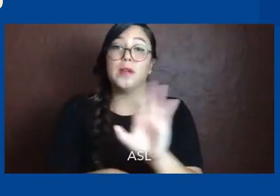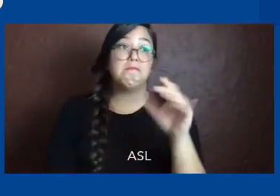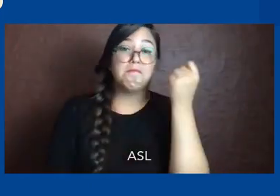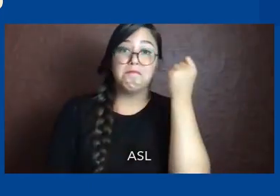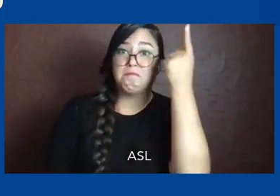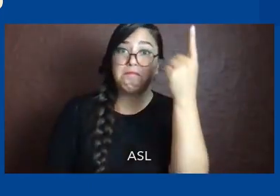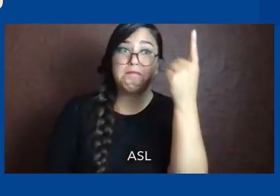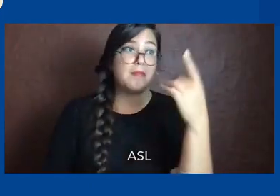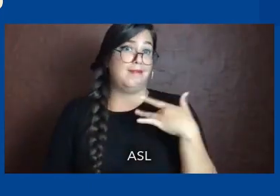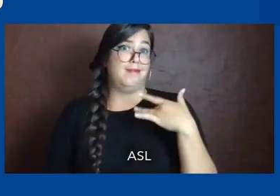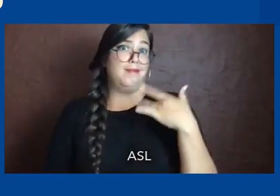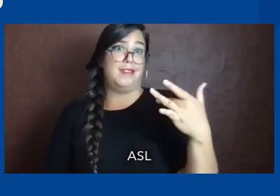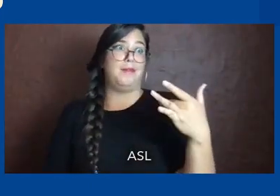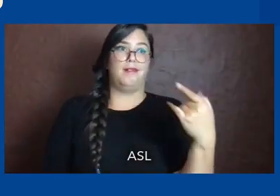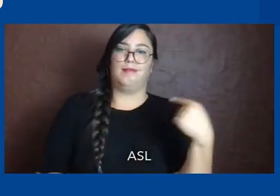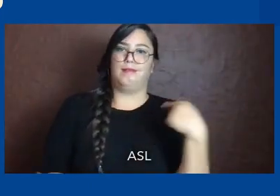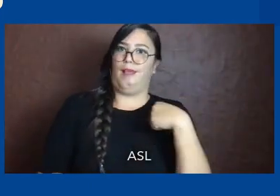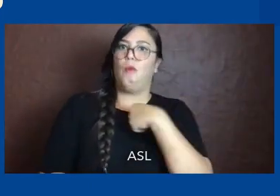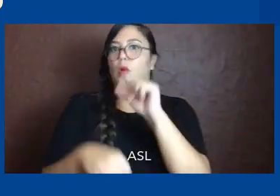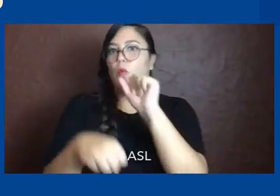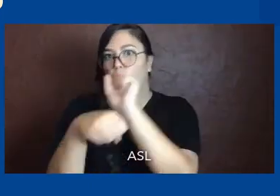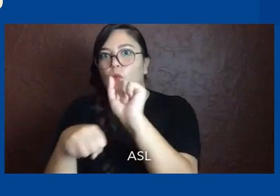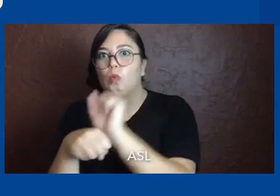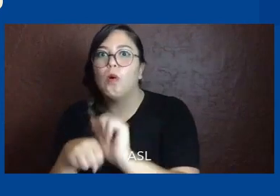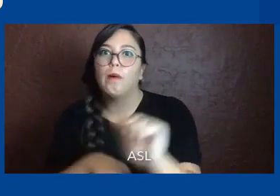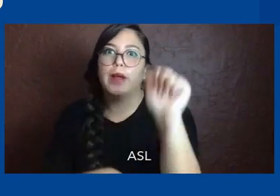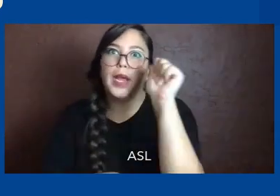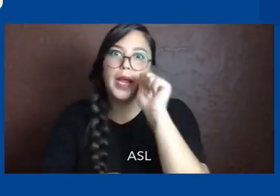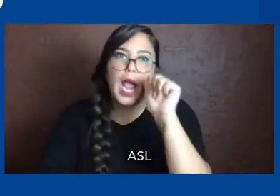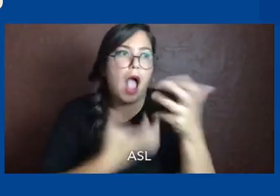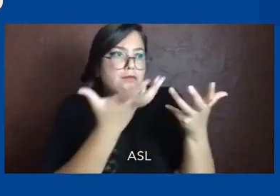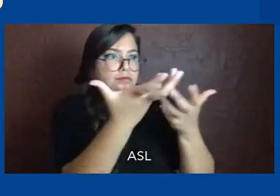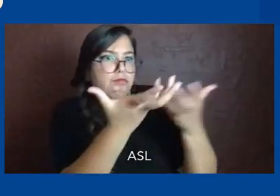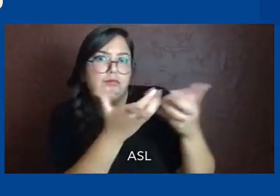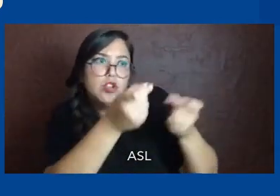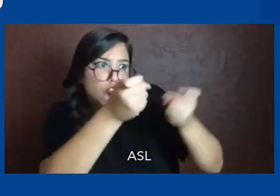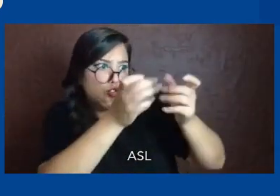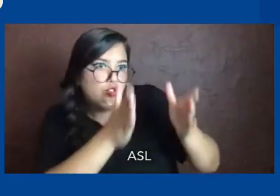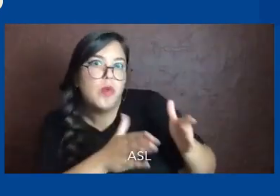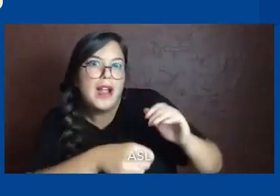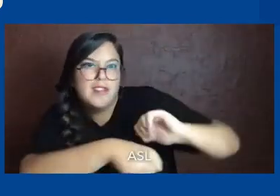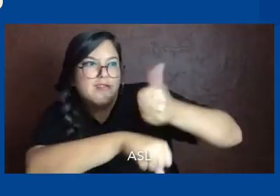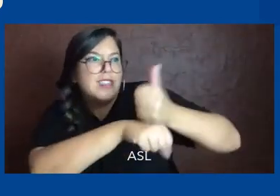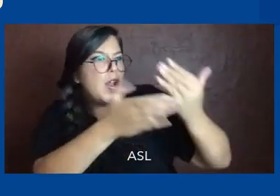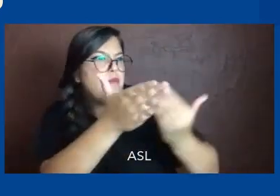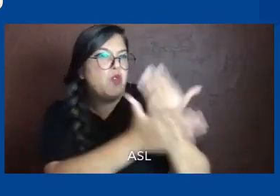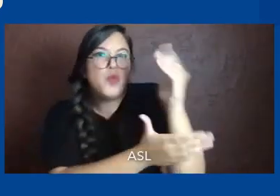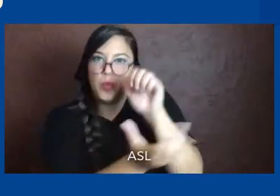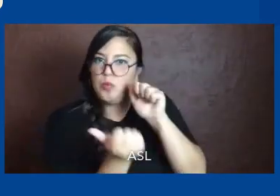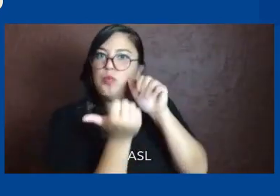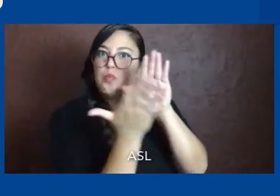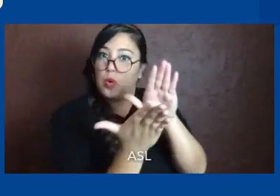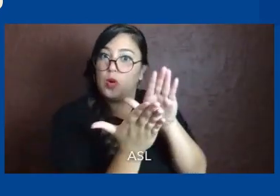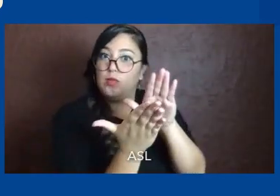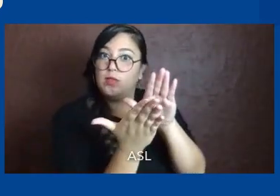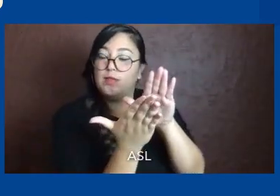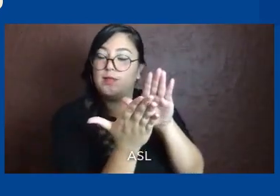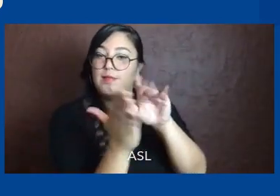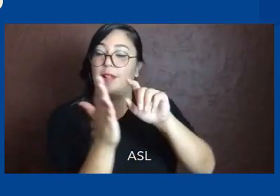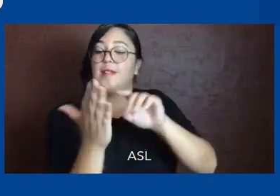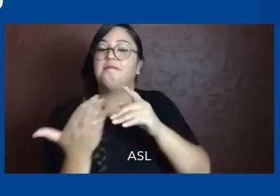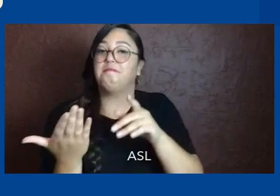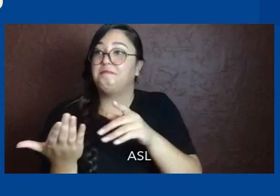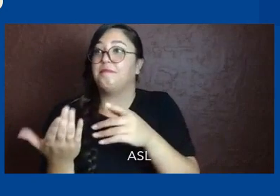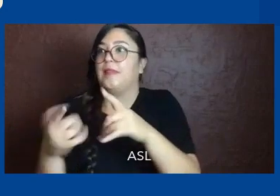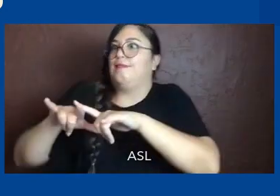there working on these ideas with directors to create those new forms. And on the other side of it, we are in the